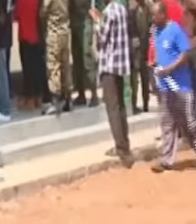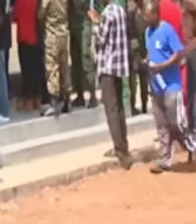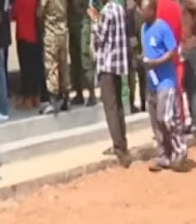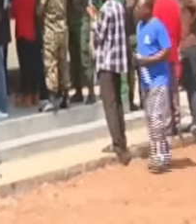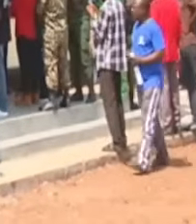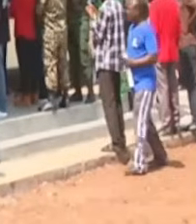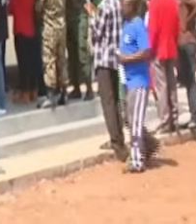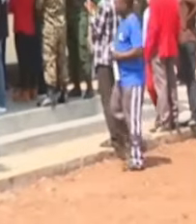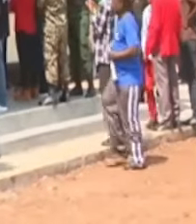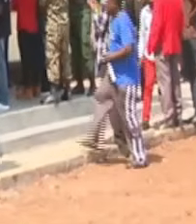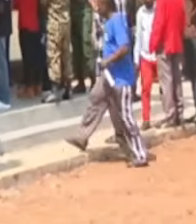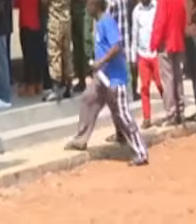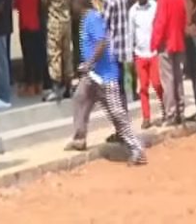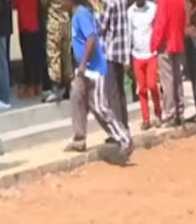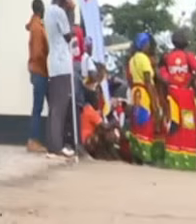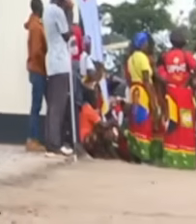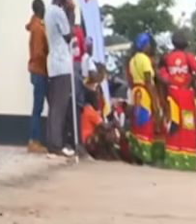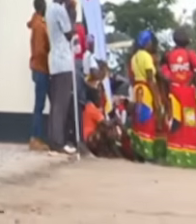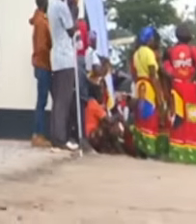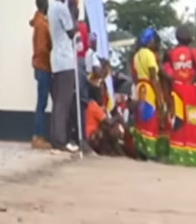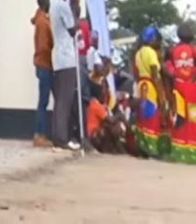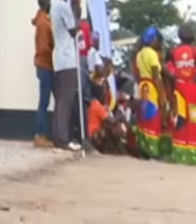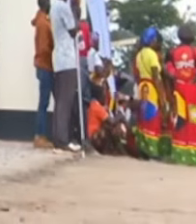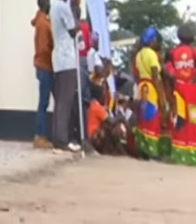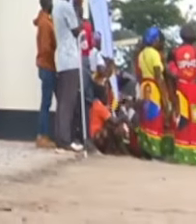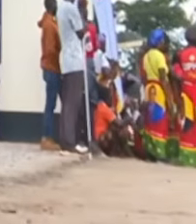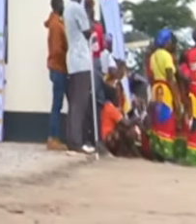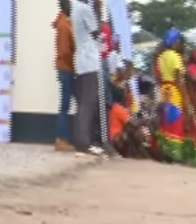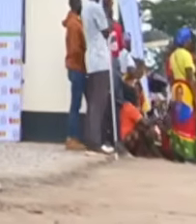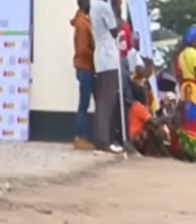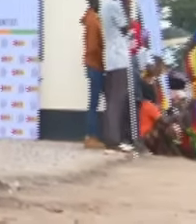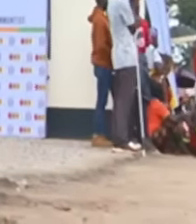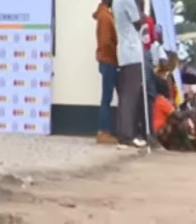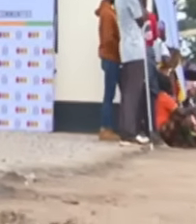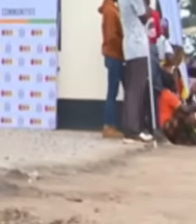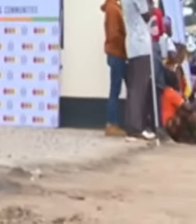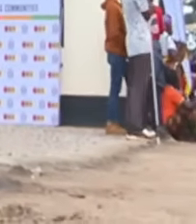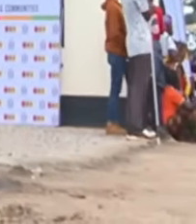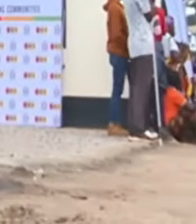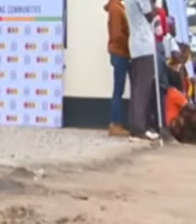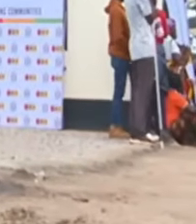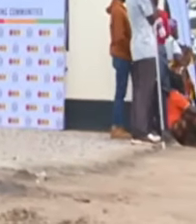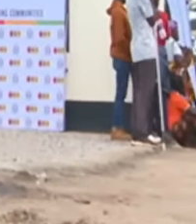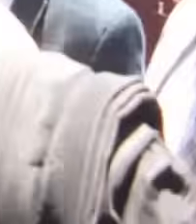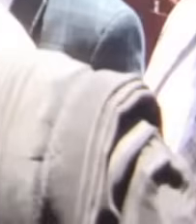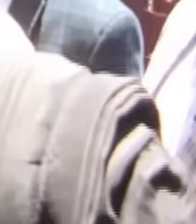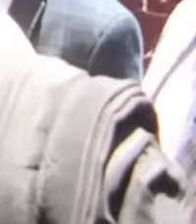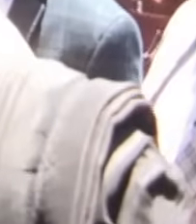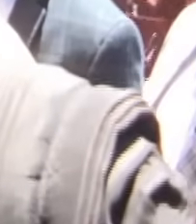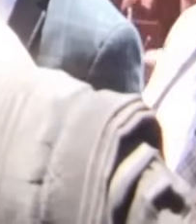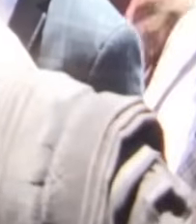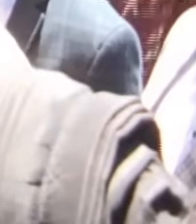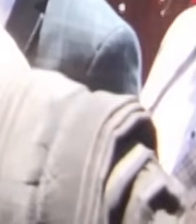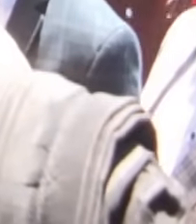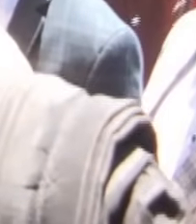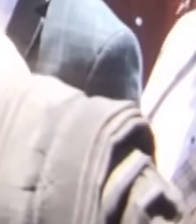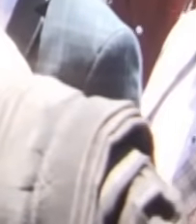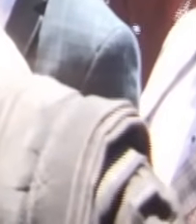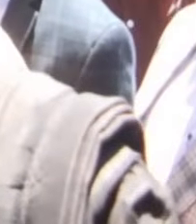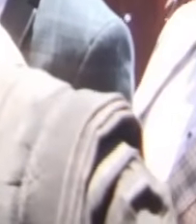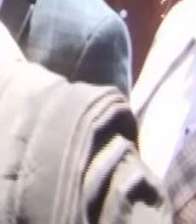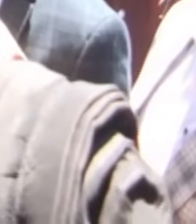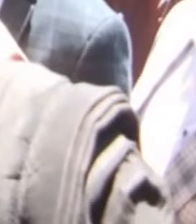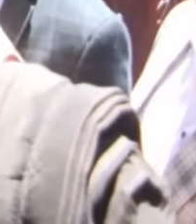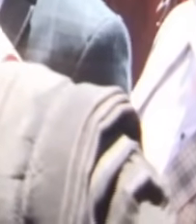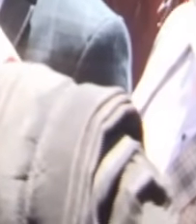construct parliamentary constituency offices. The constituencies that have benefited from the construction of parliamentary constituency